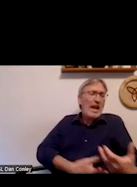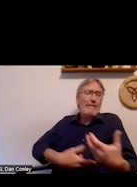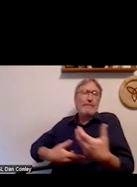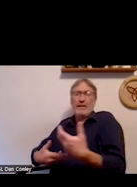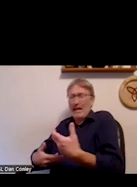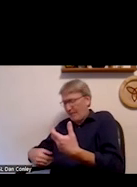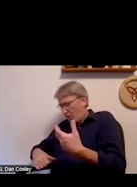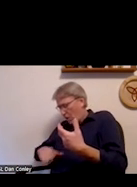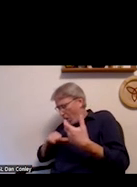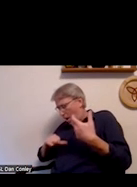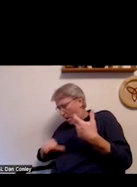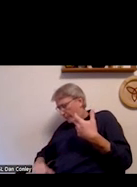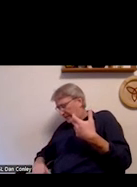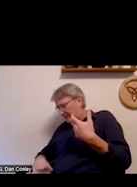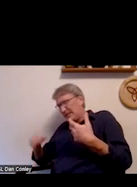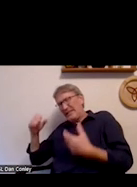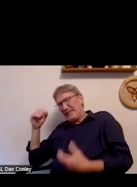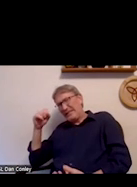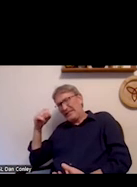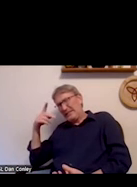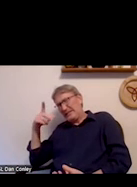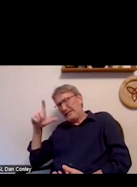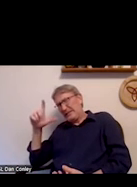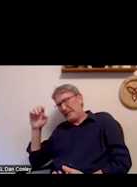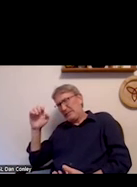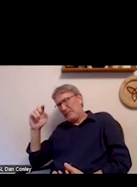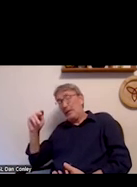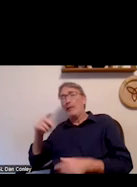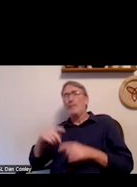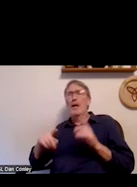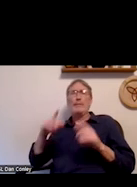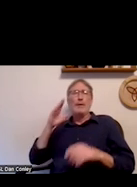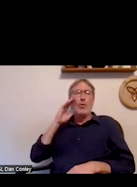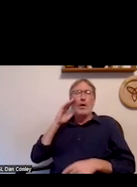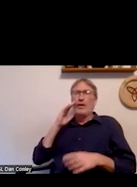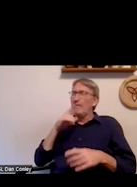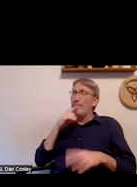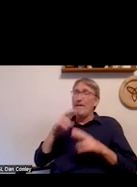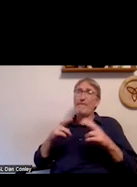He should be good to go, but just want you to be aware that he is a very unique